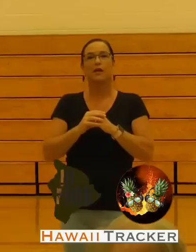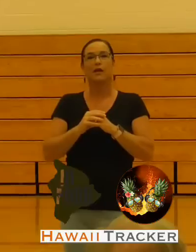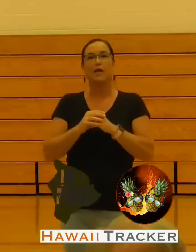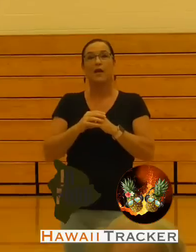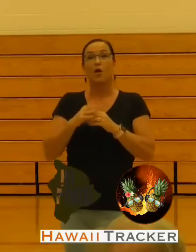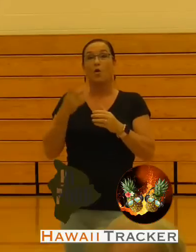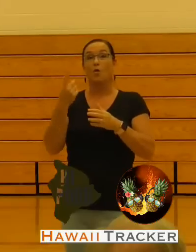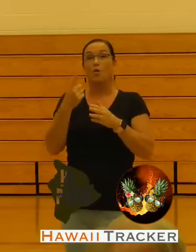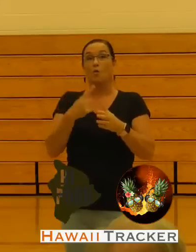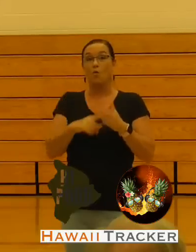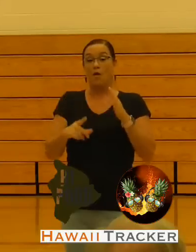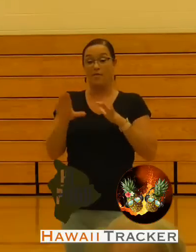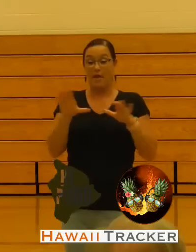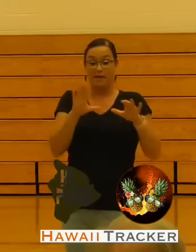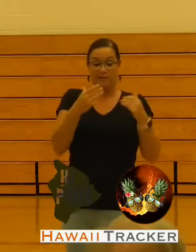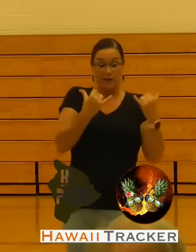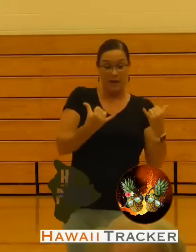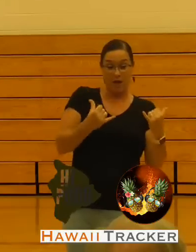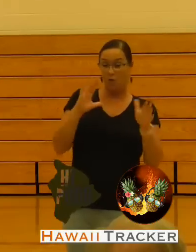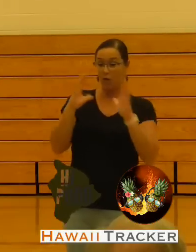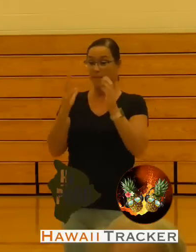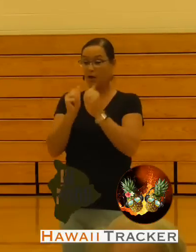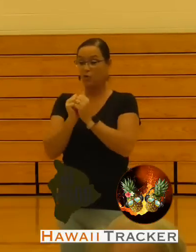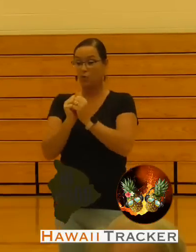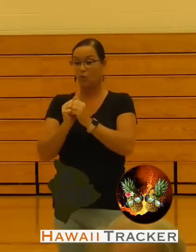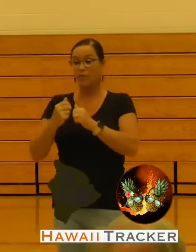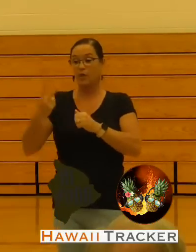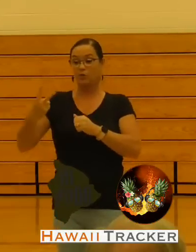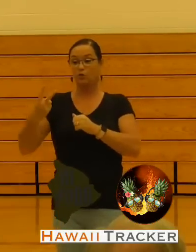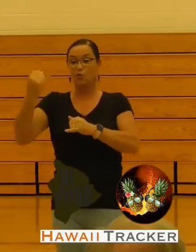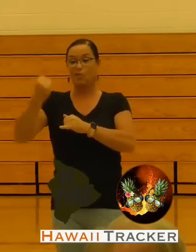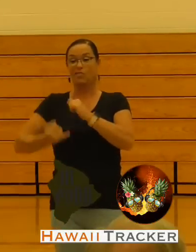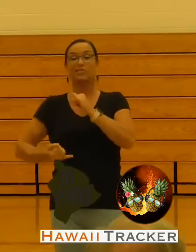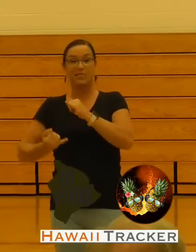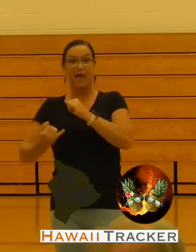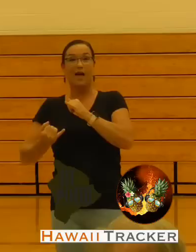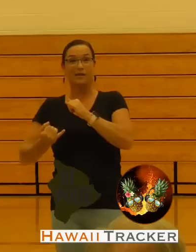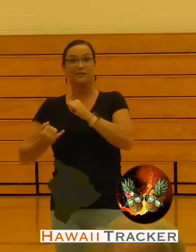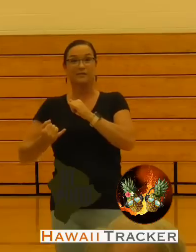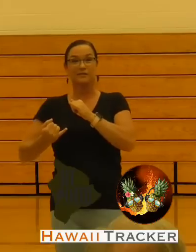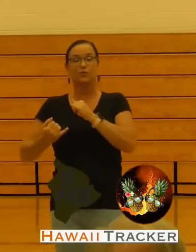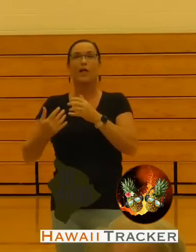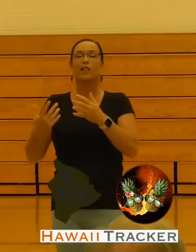now compares to activity from the two prior